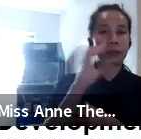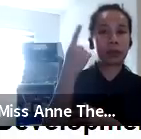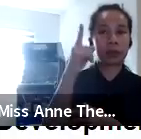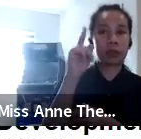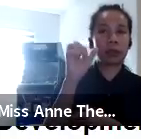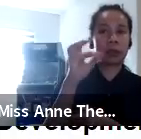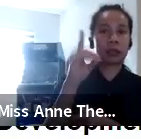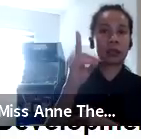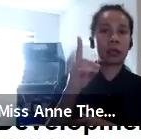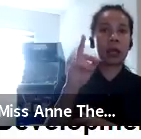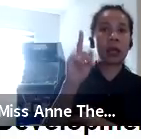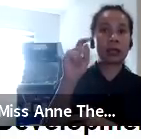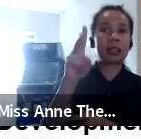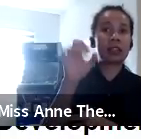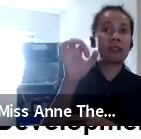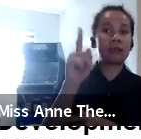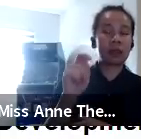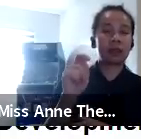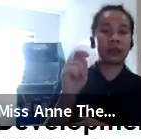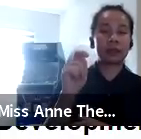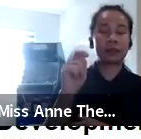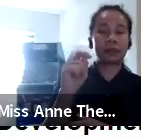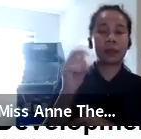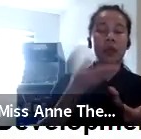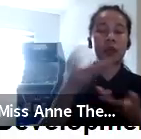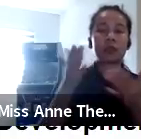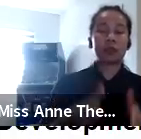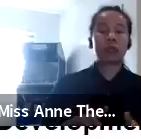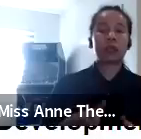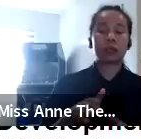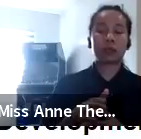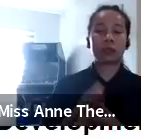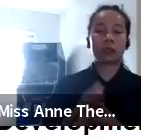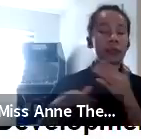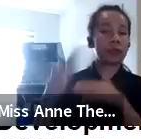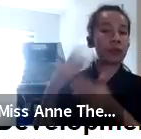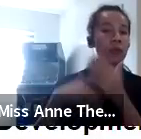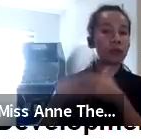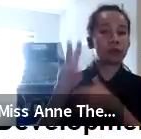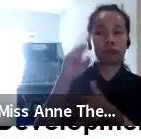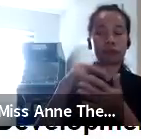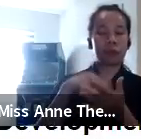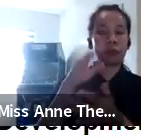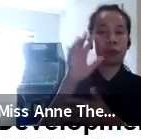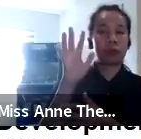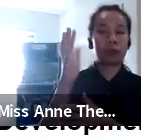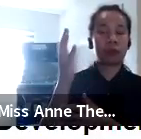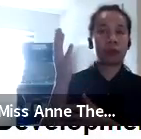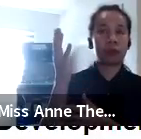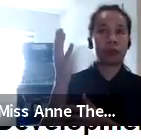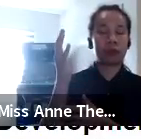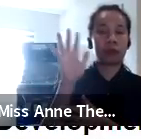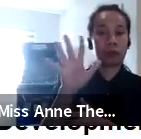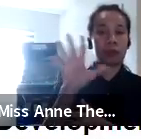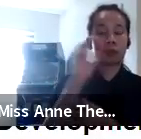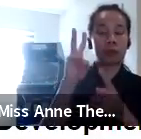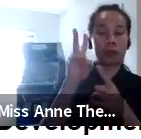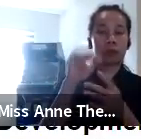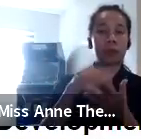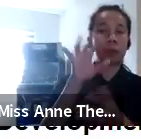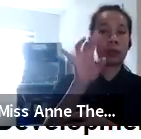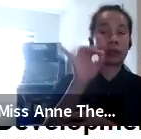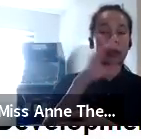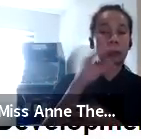a Tibet distance education consultant and accreditor way back 2005 to 2008. And my